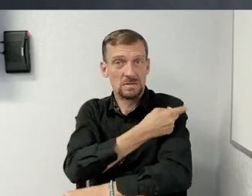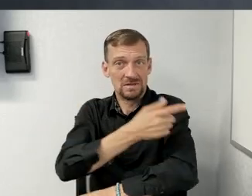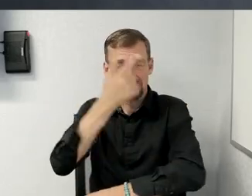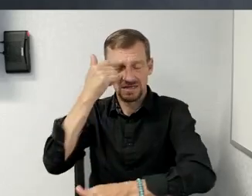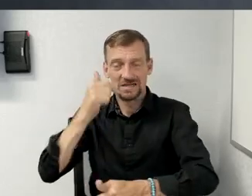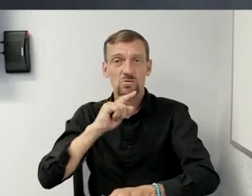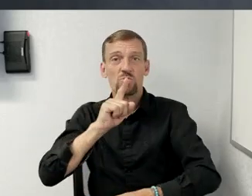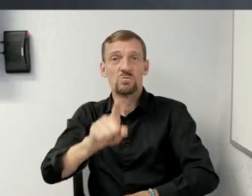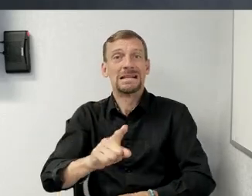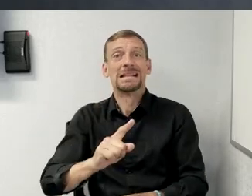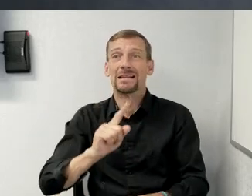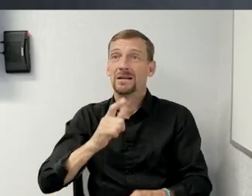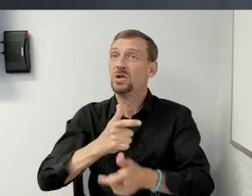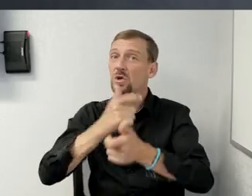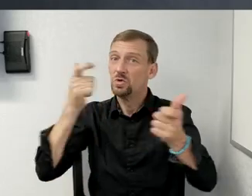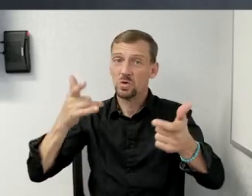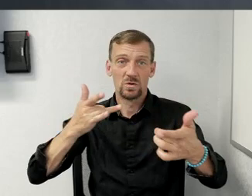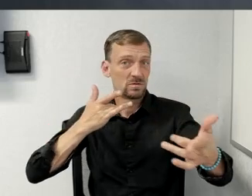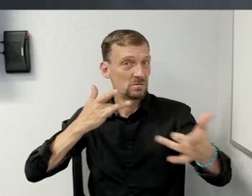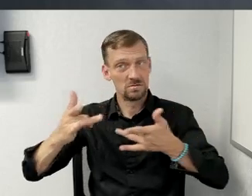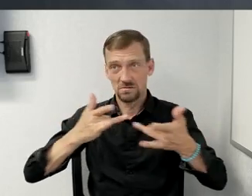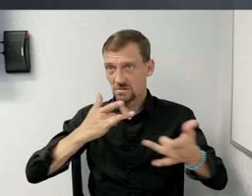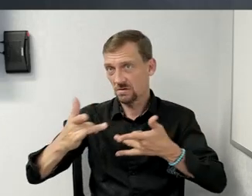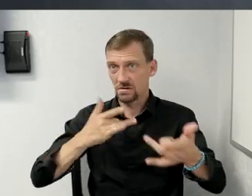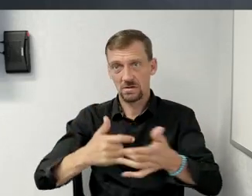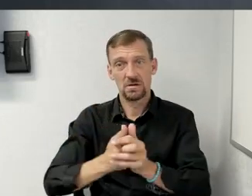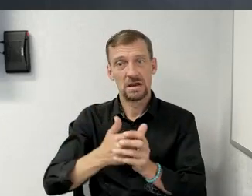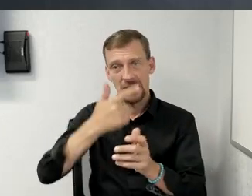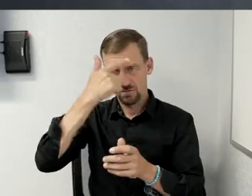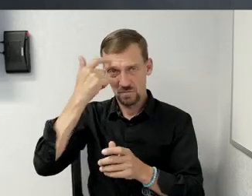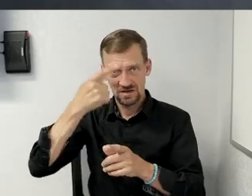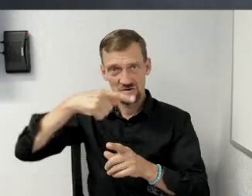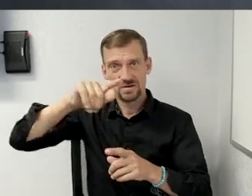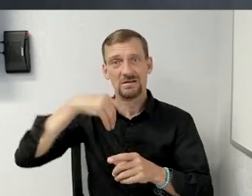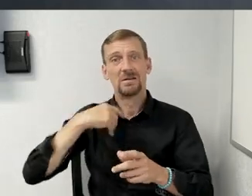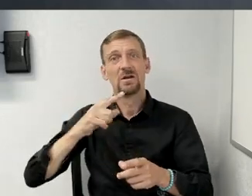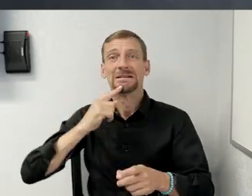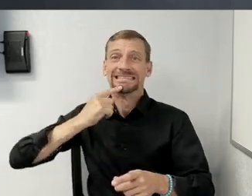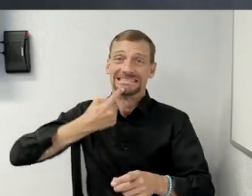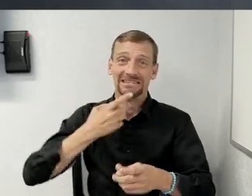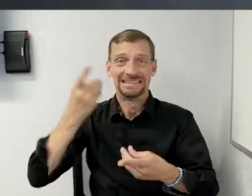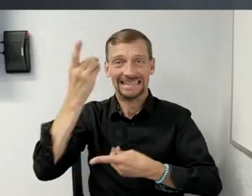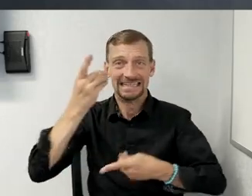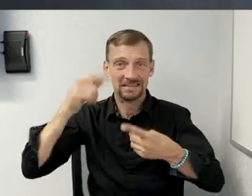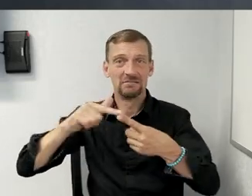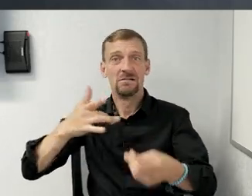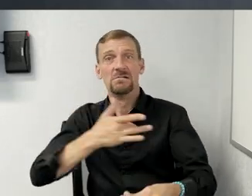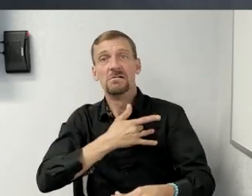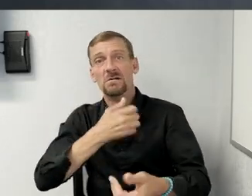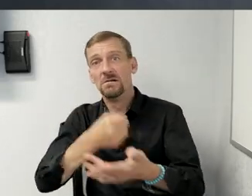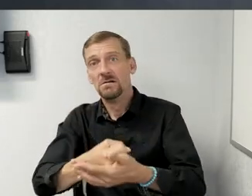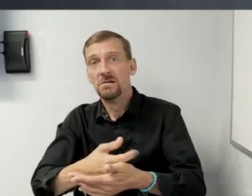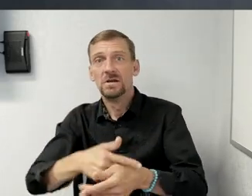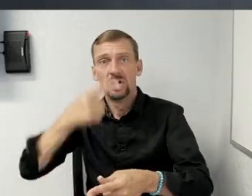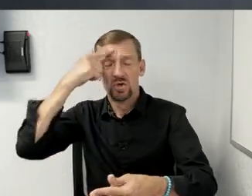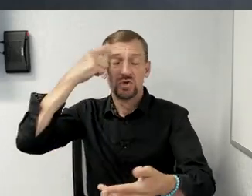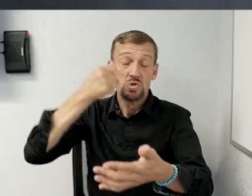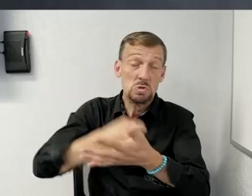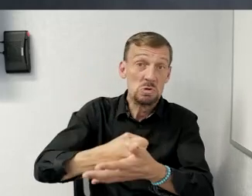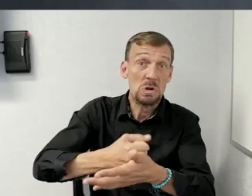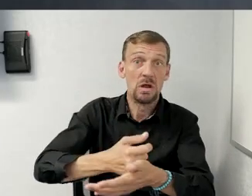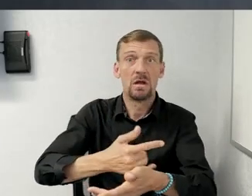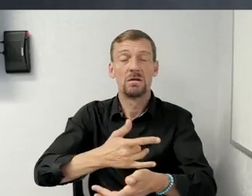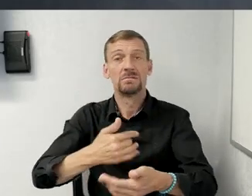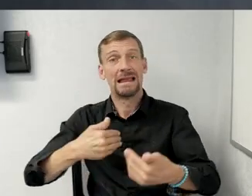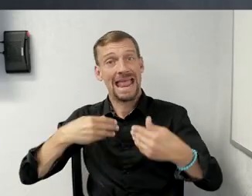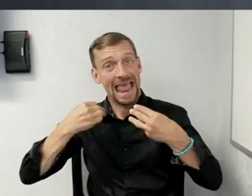of ours that, so many patients out there that still have chronic diseases and are suffering heart attacks and strokes and,